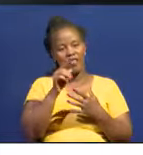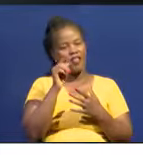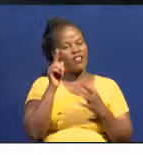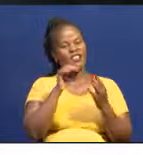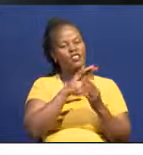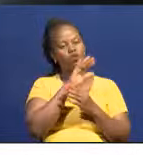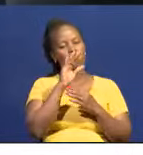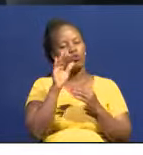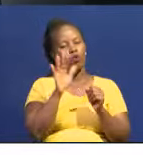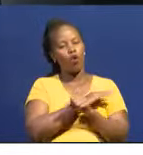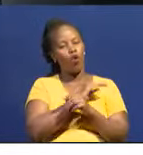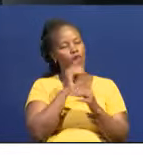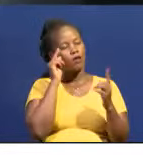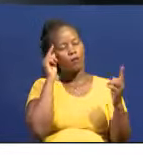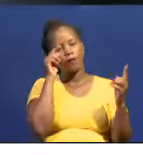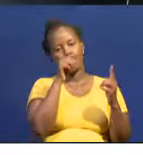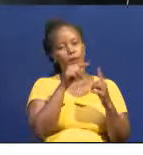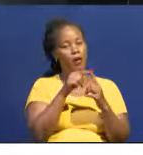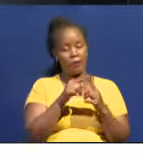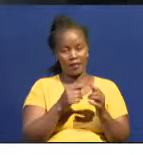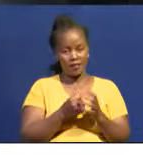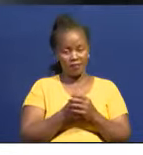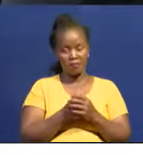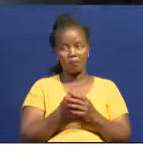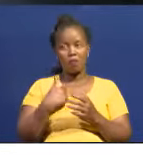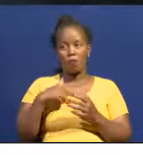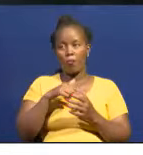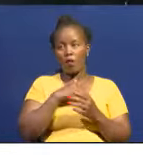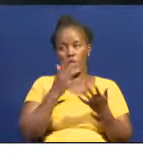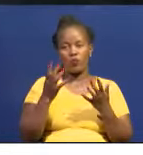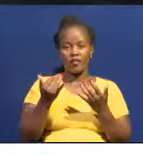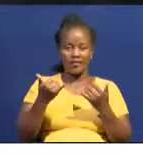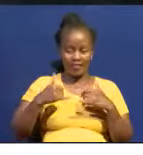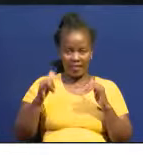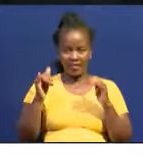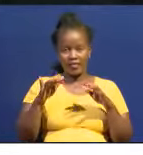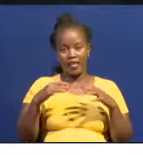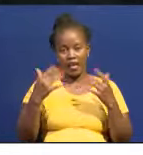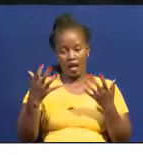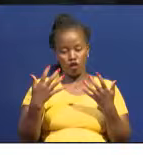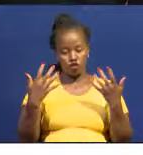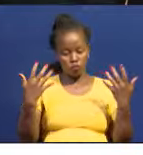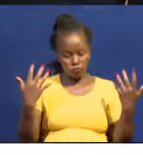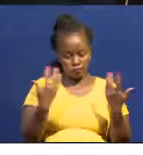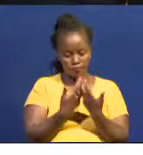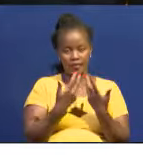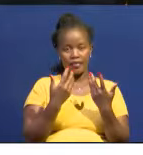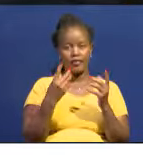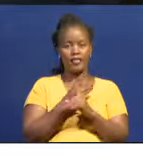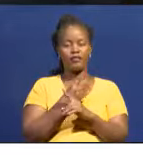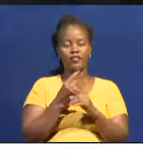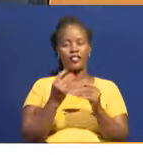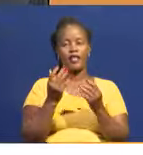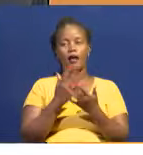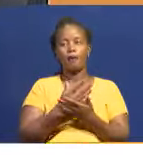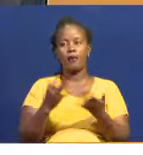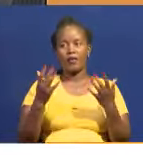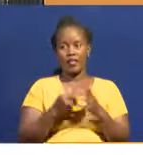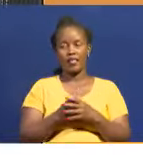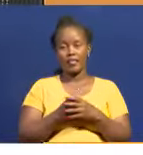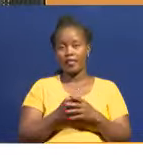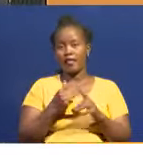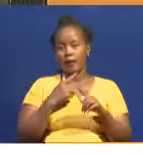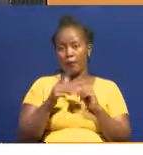purpose. All right. Like a rehabilitation, we pick you up. Bridging project. We clean products. You. So the bridging product will only be